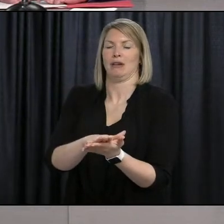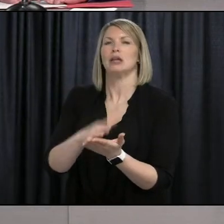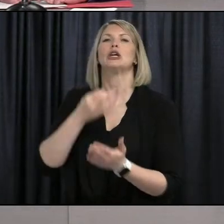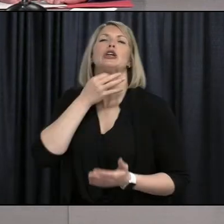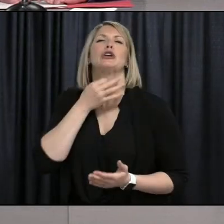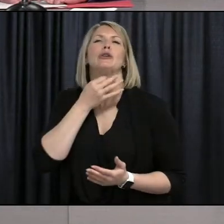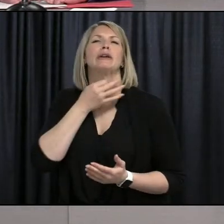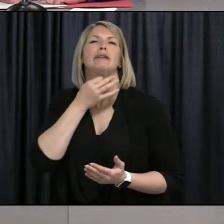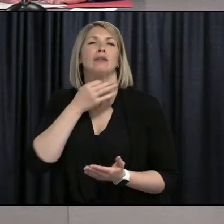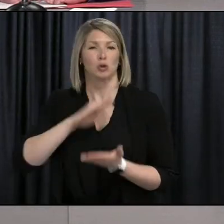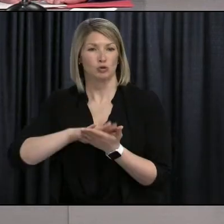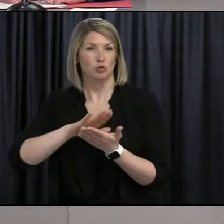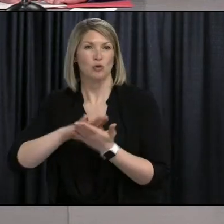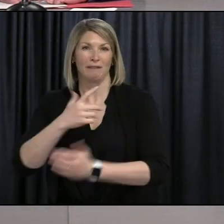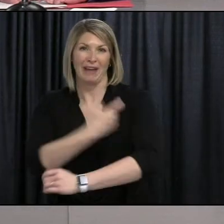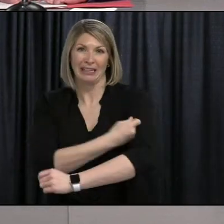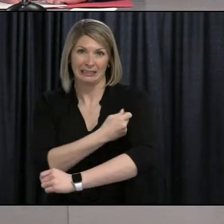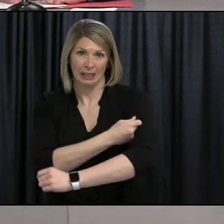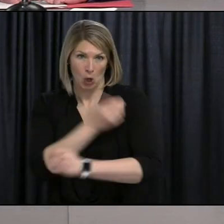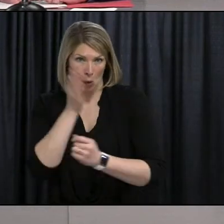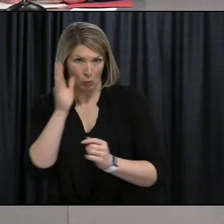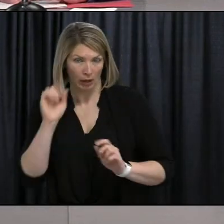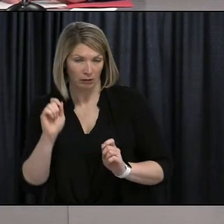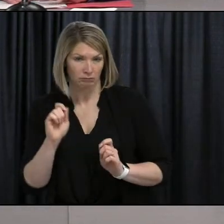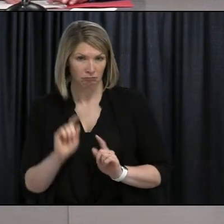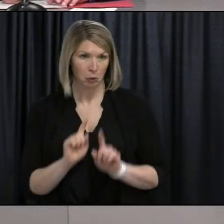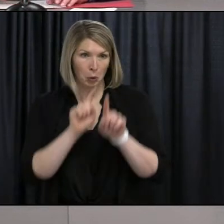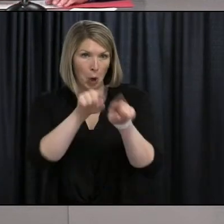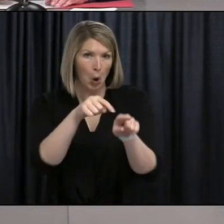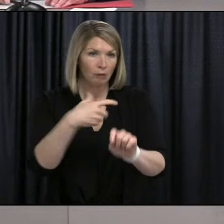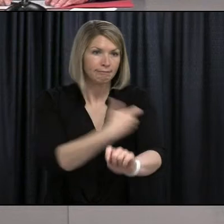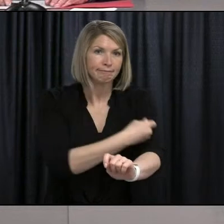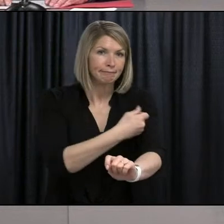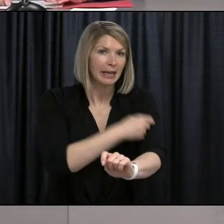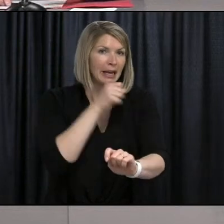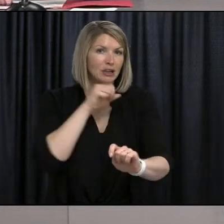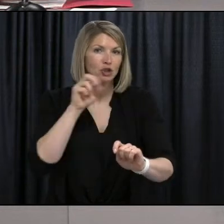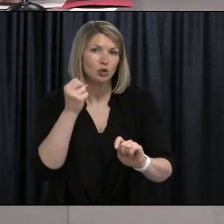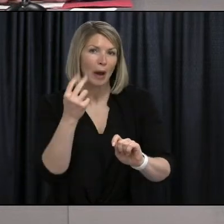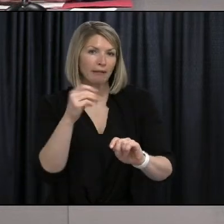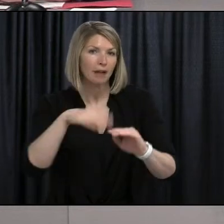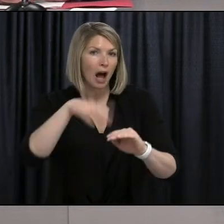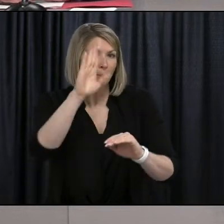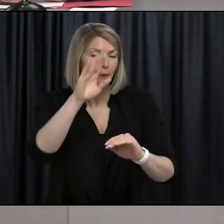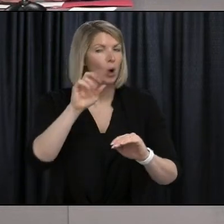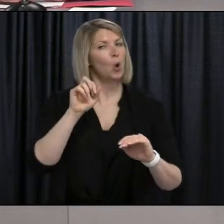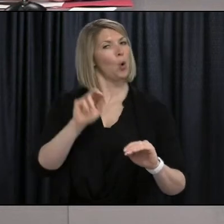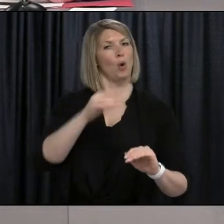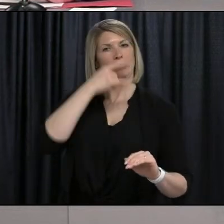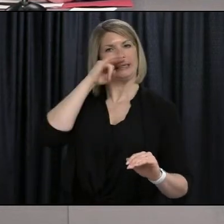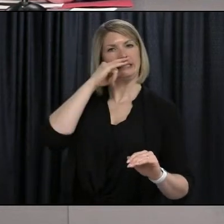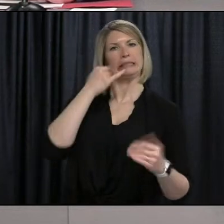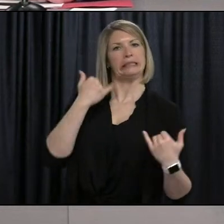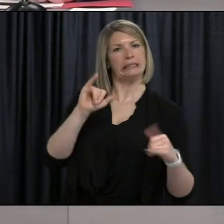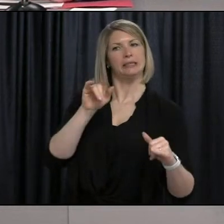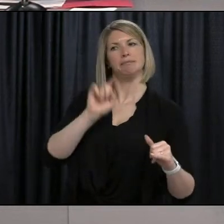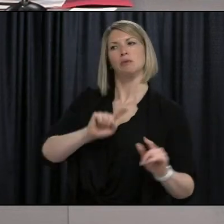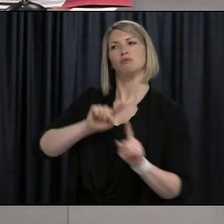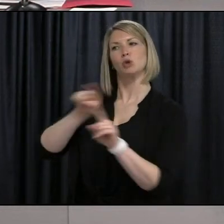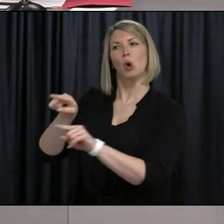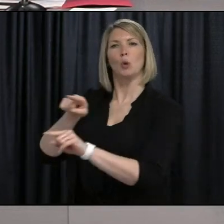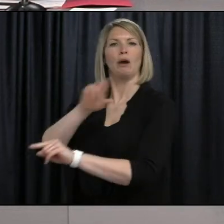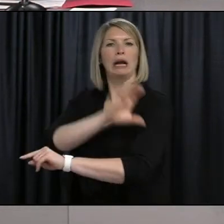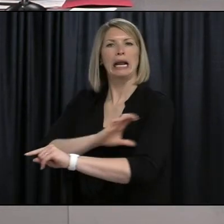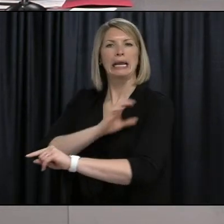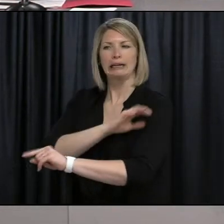is available, whether they'll be offered in schools or if it is just for them to do them at the clinics that are advertised through the Get the Shot website.